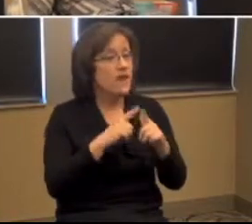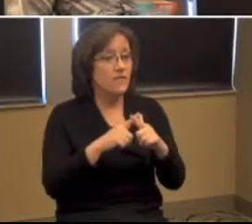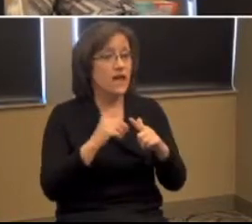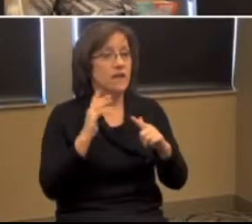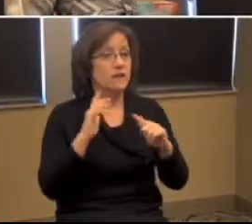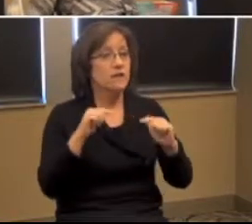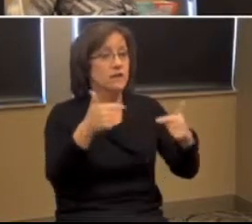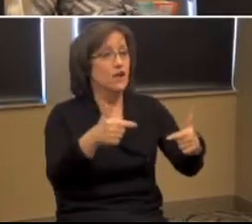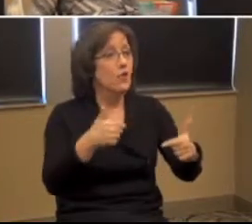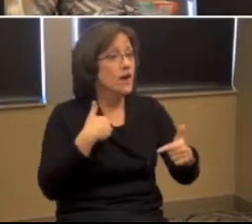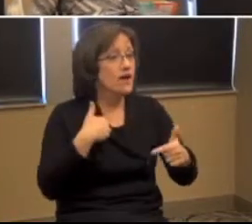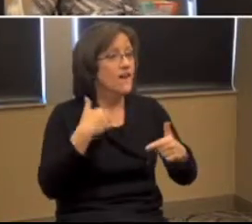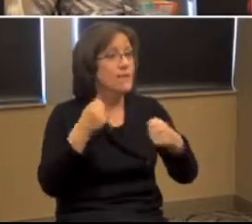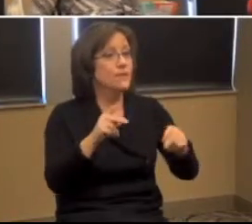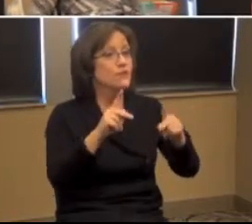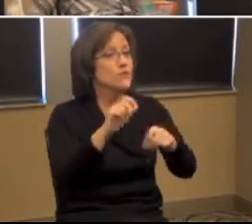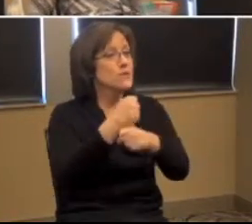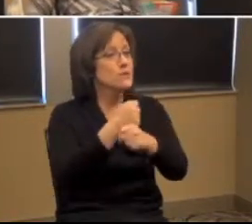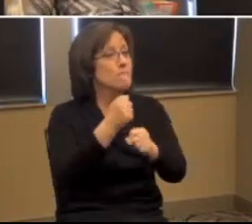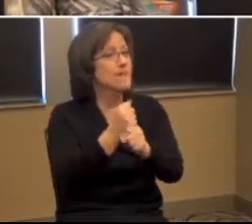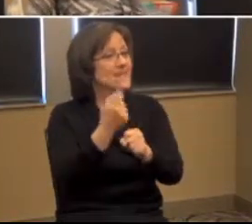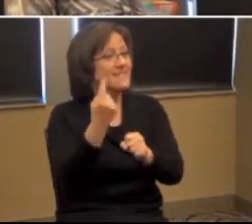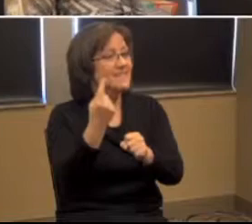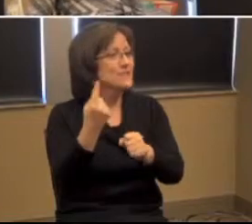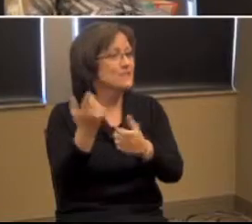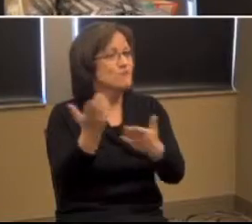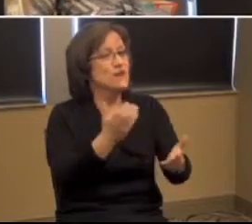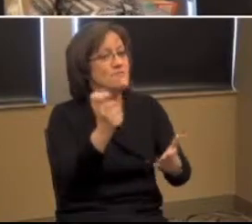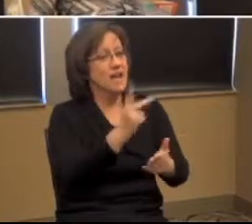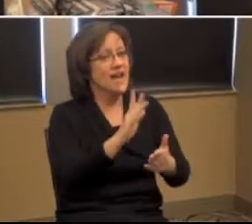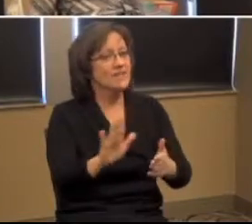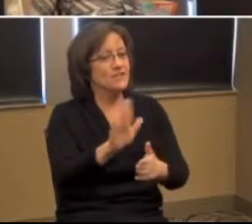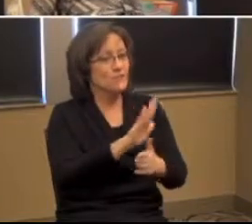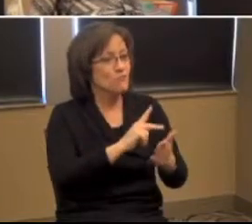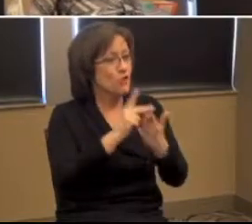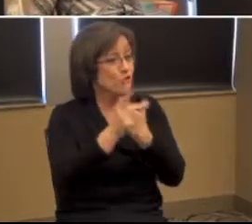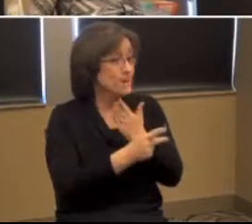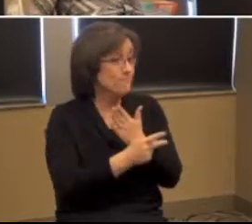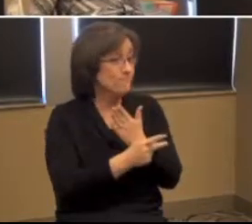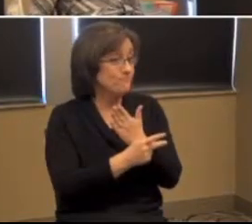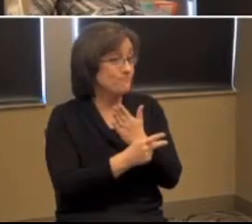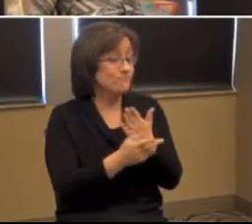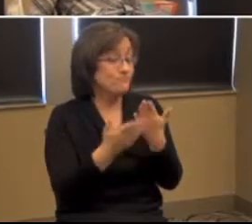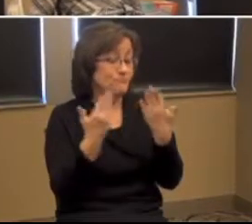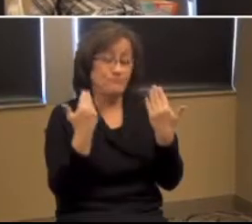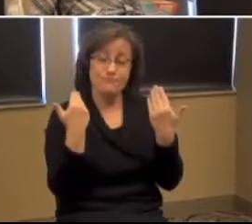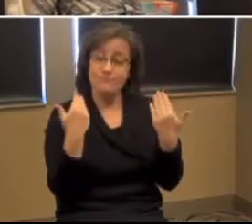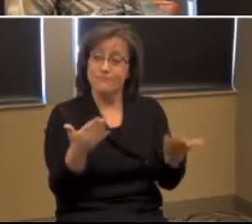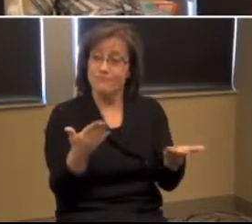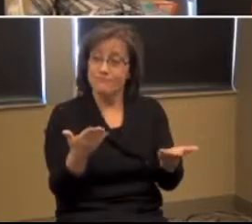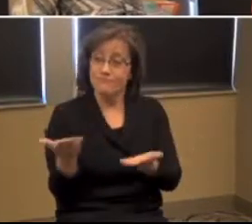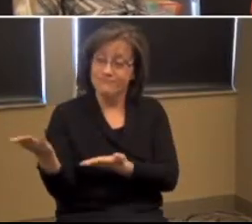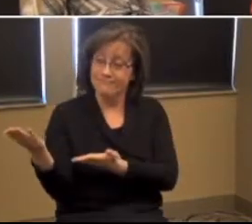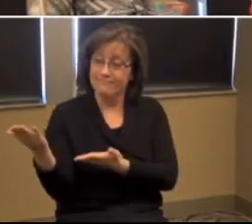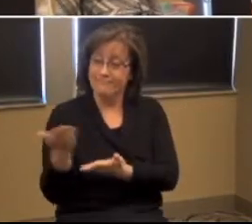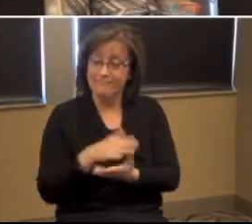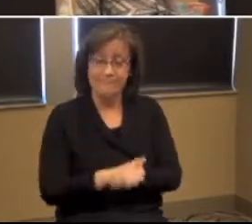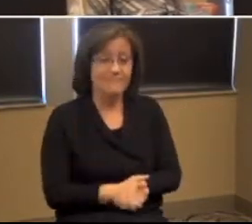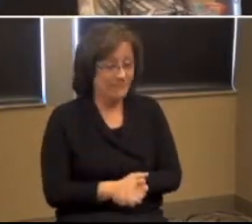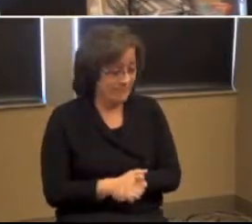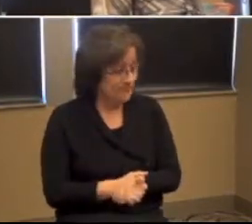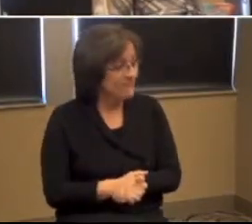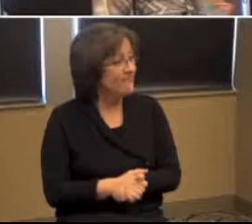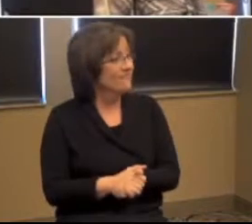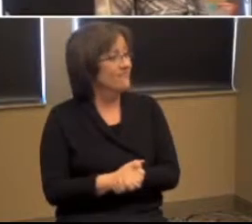opportunity to make some for you guys to take back with you to your programs. So, without further ado. All right, there we